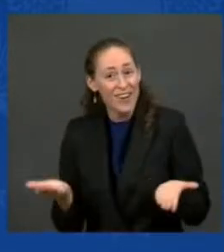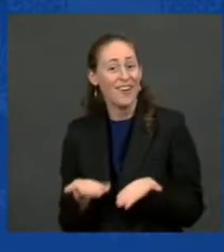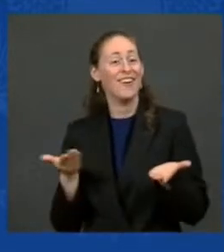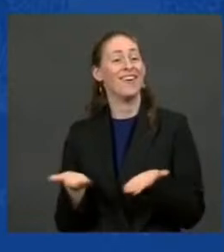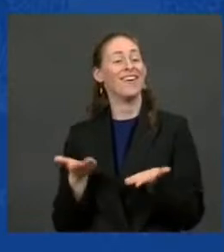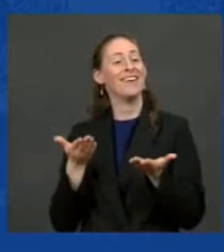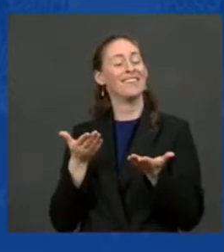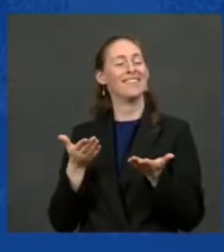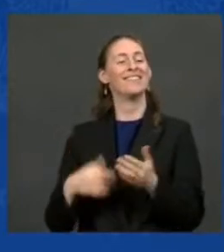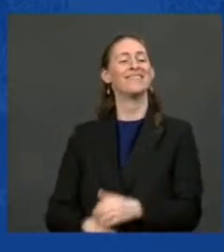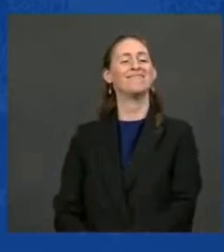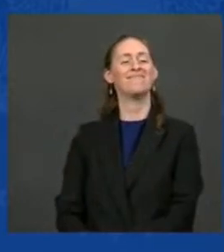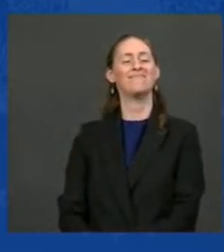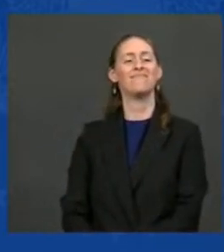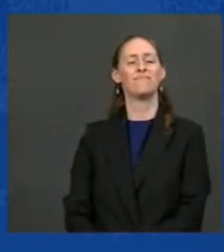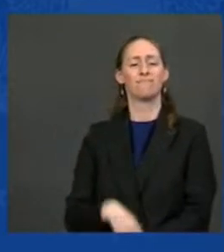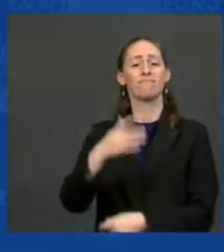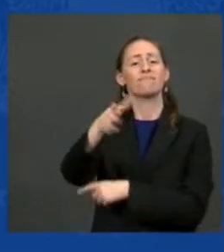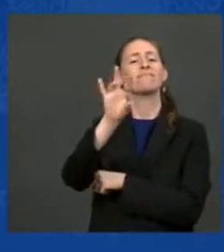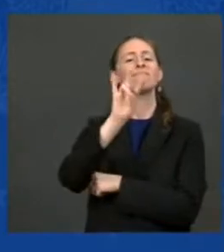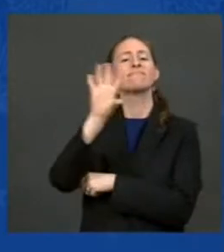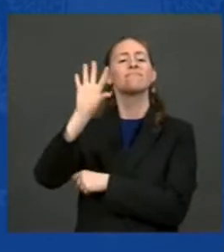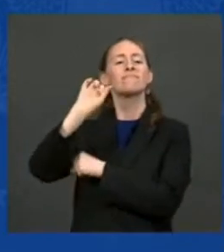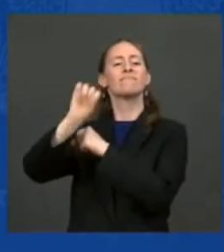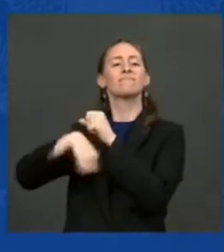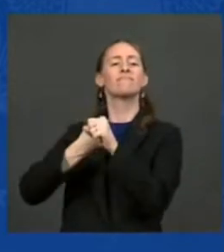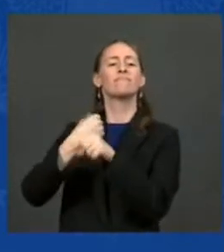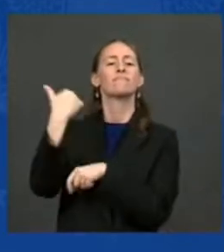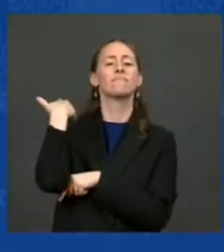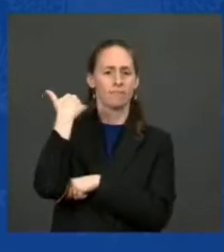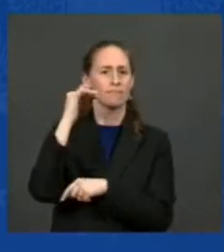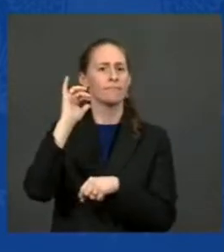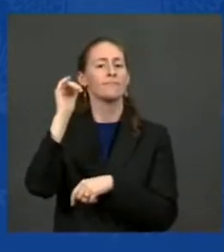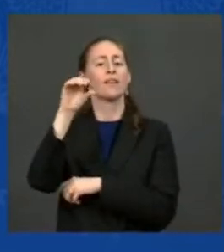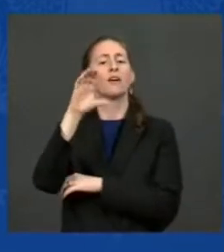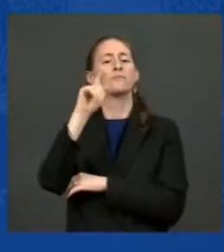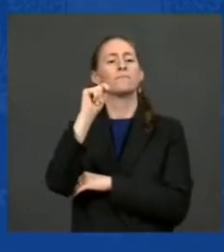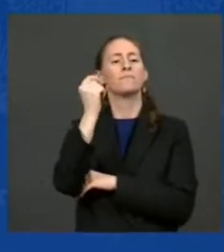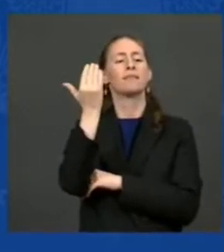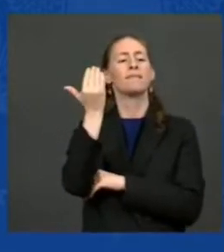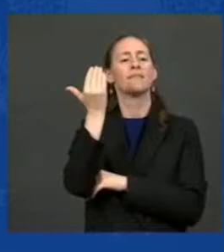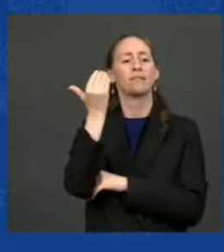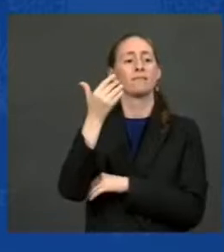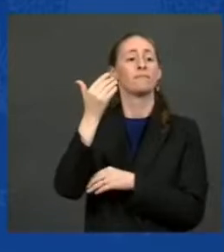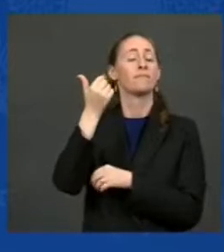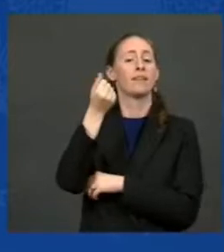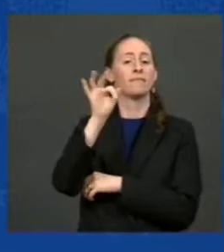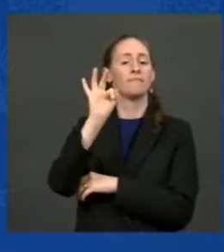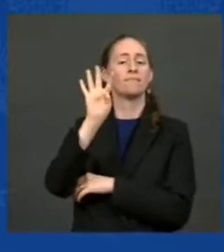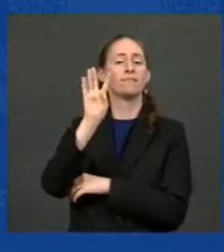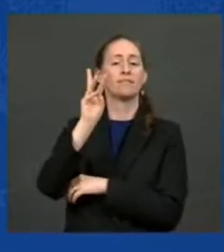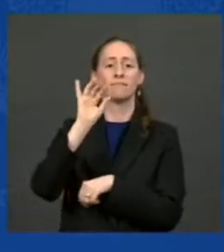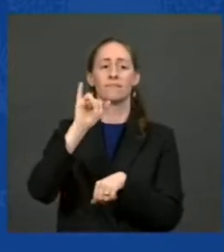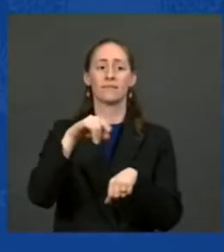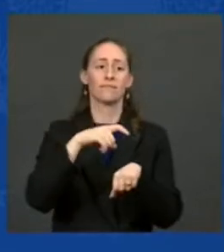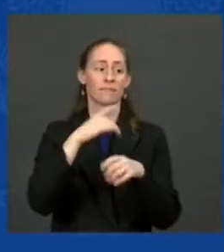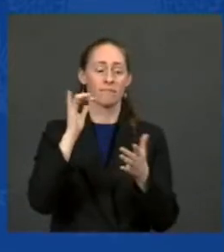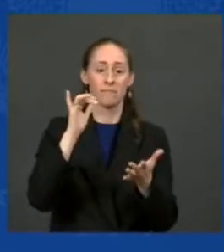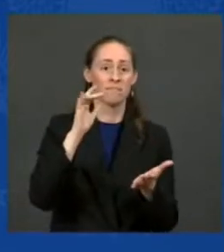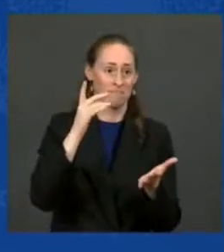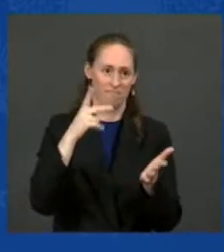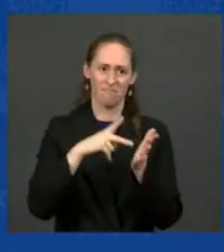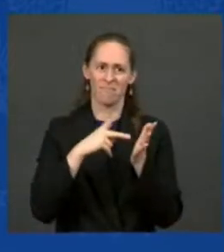75 years ago, on October 15th, 1946, that's tomorrow,